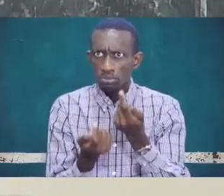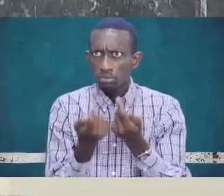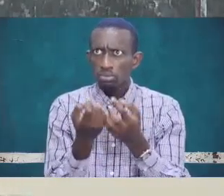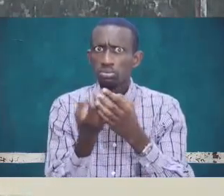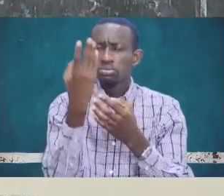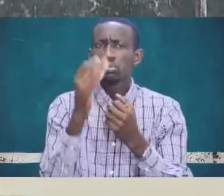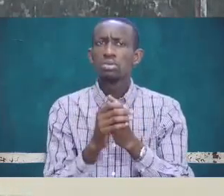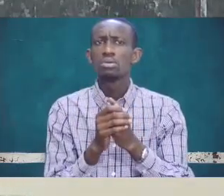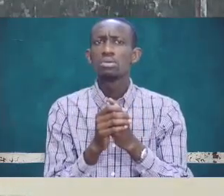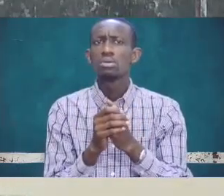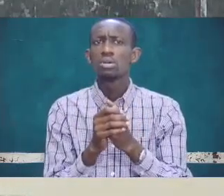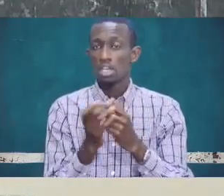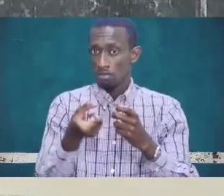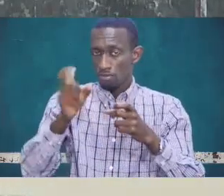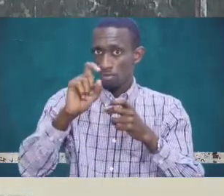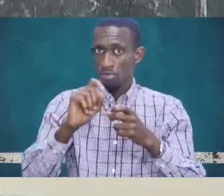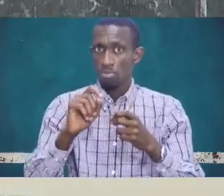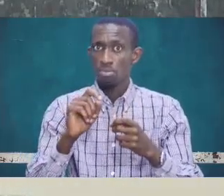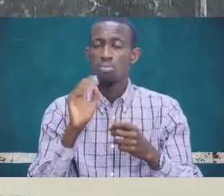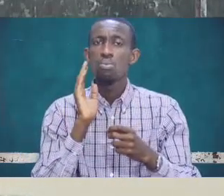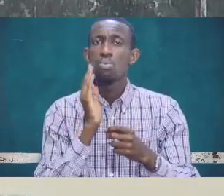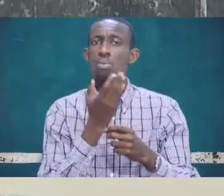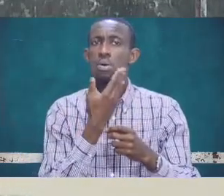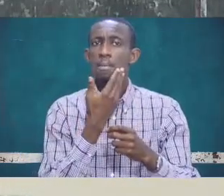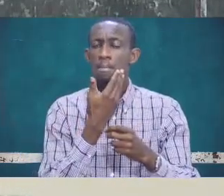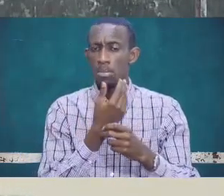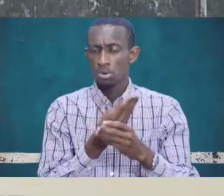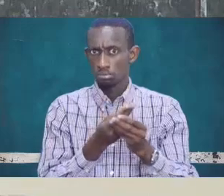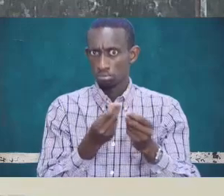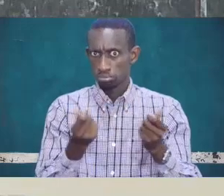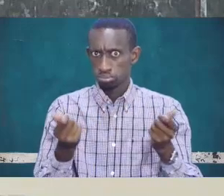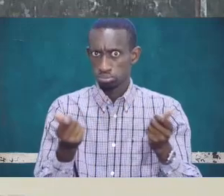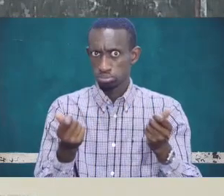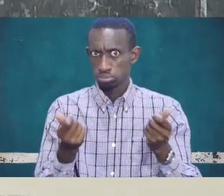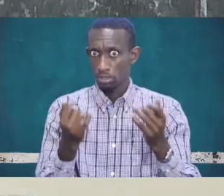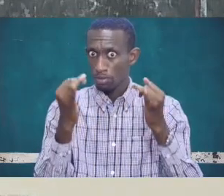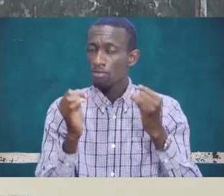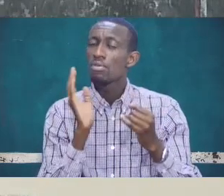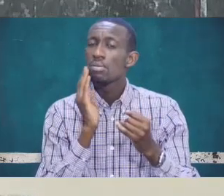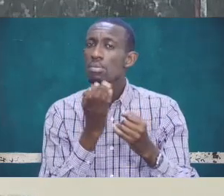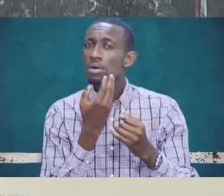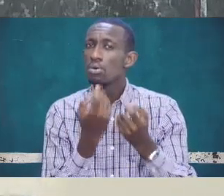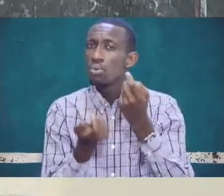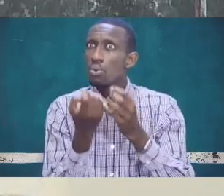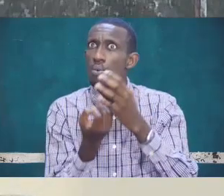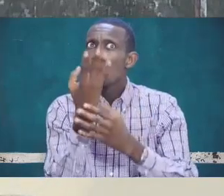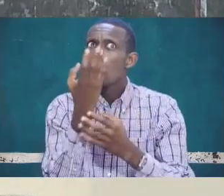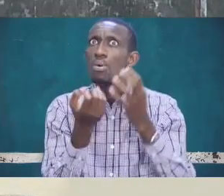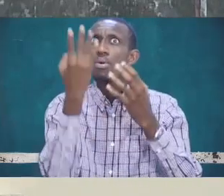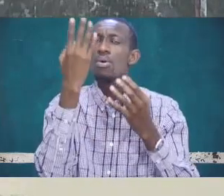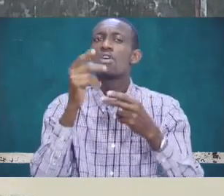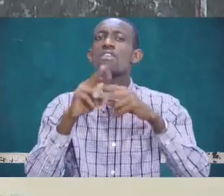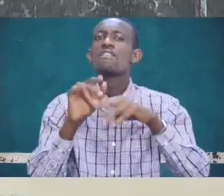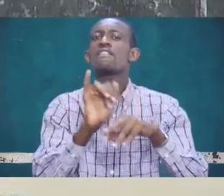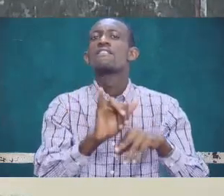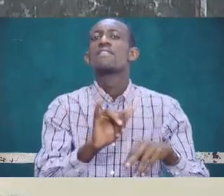in water and make a solution. So the solution becomes homogeneous. So that is one of the